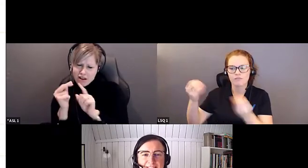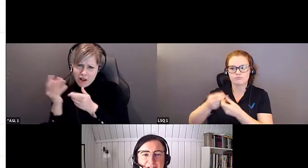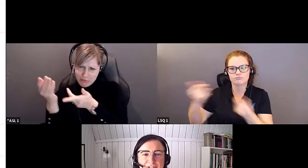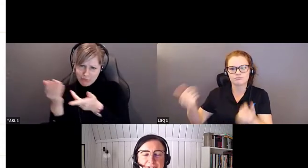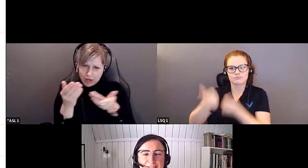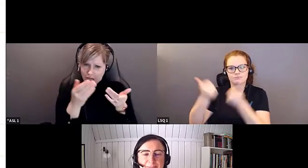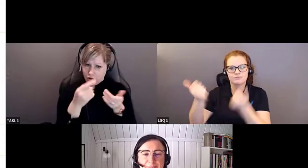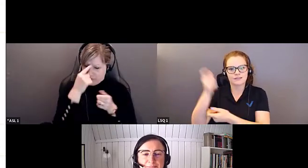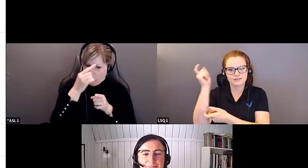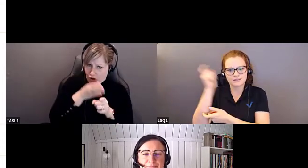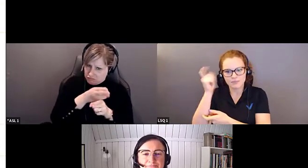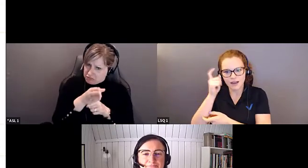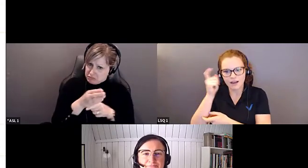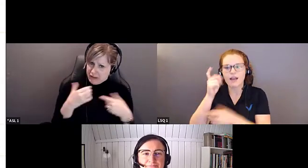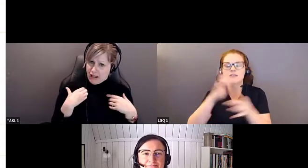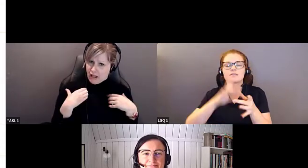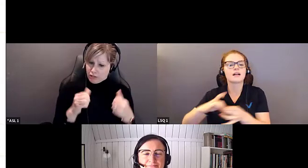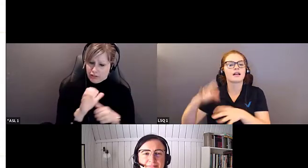as other sectors.